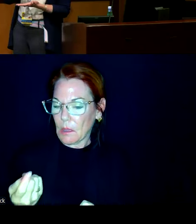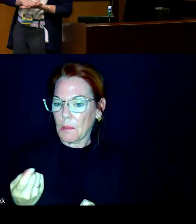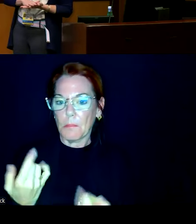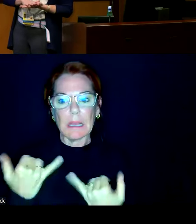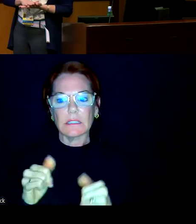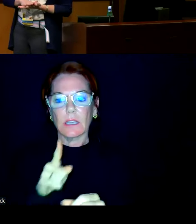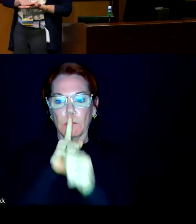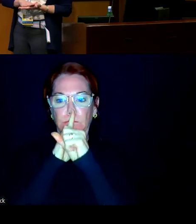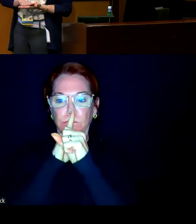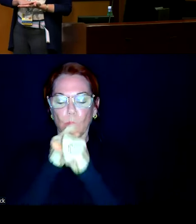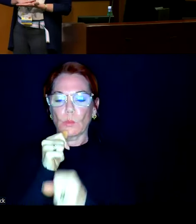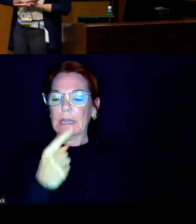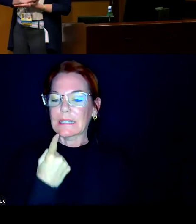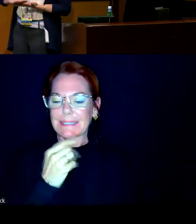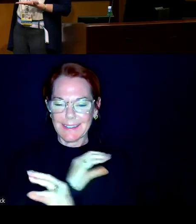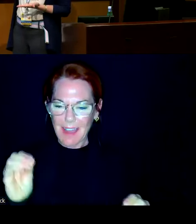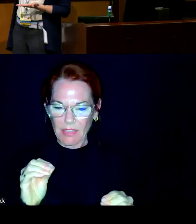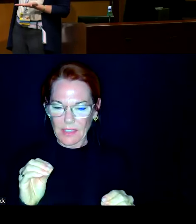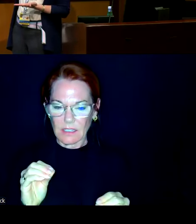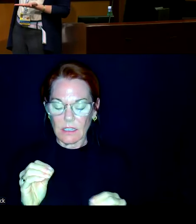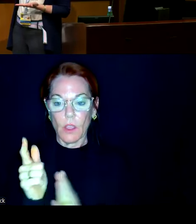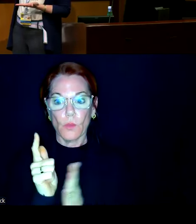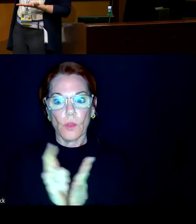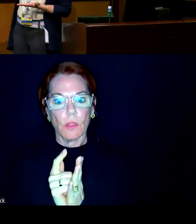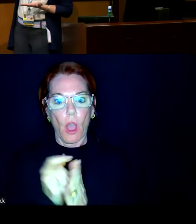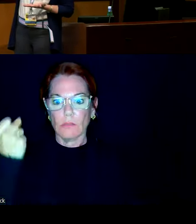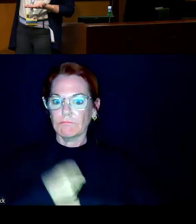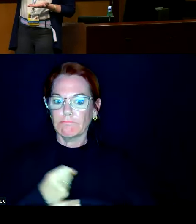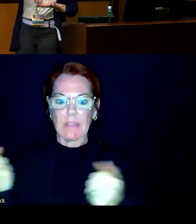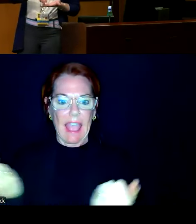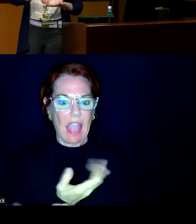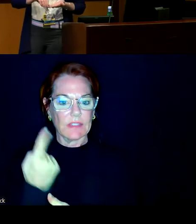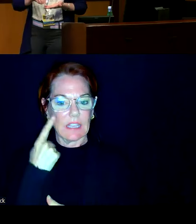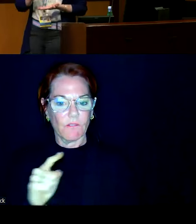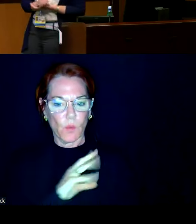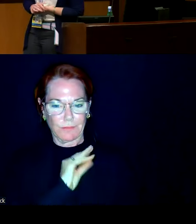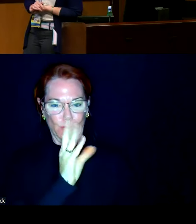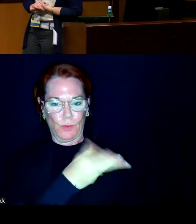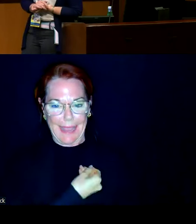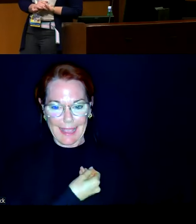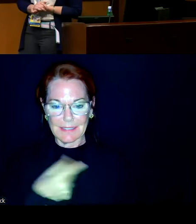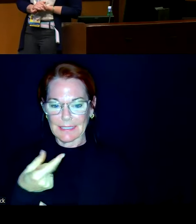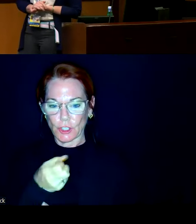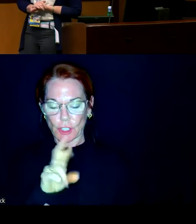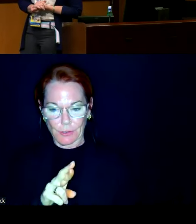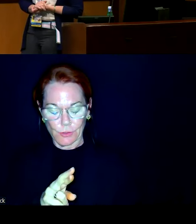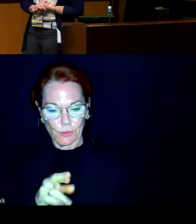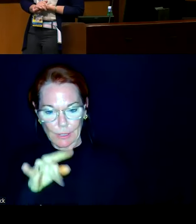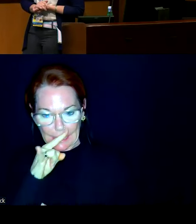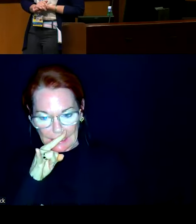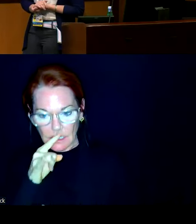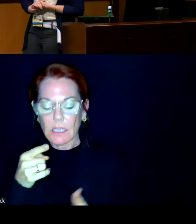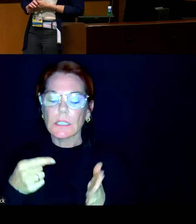in the laws that are shutting down everything for trans and gender diverse kids, sometimes you can still get hormones for intersex